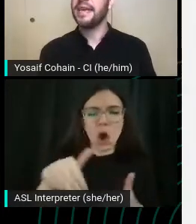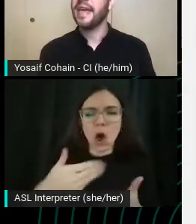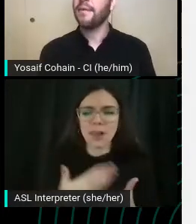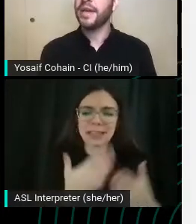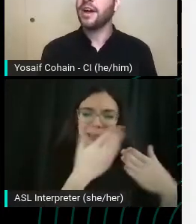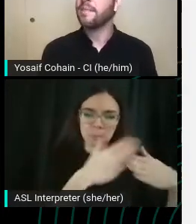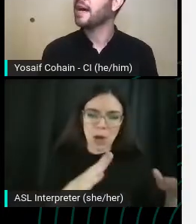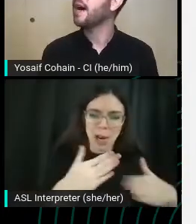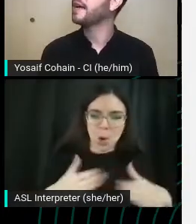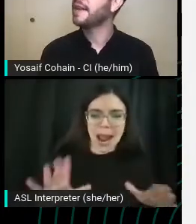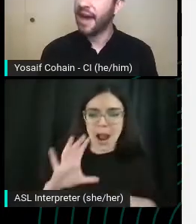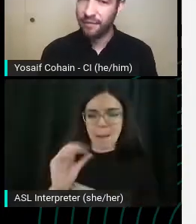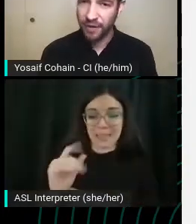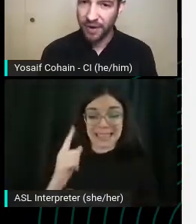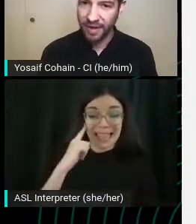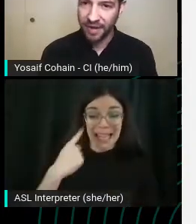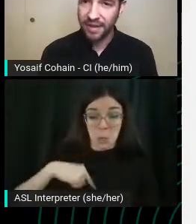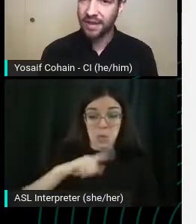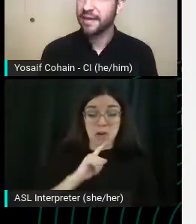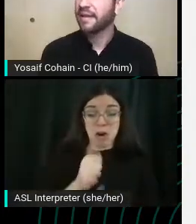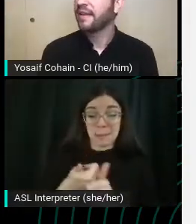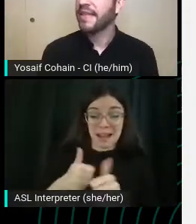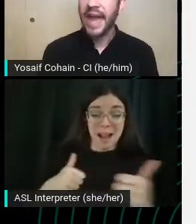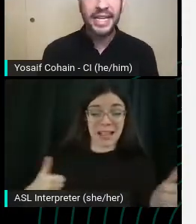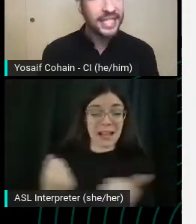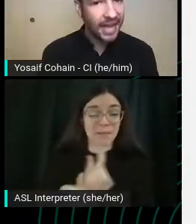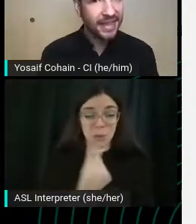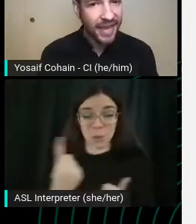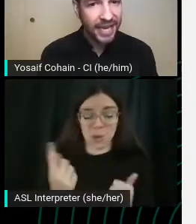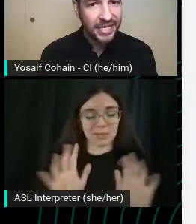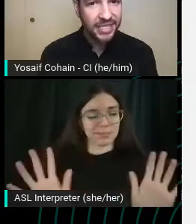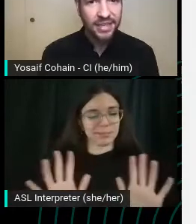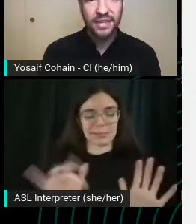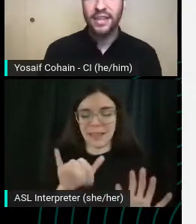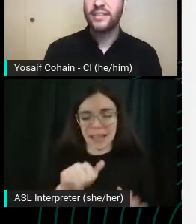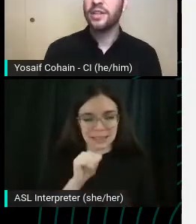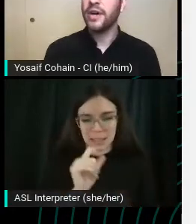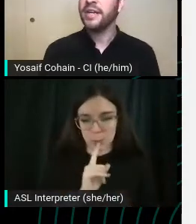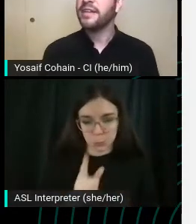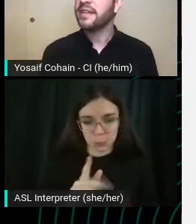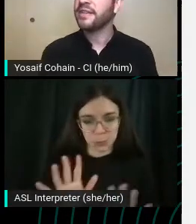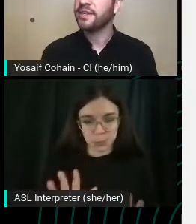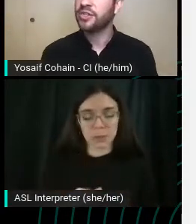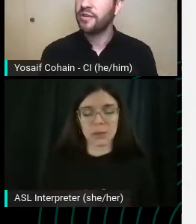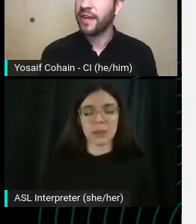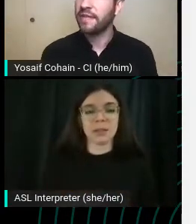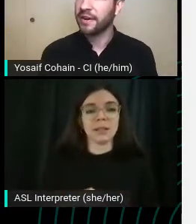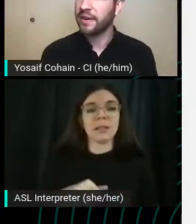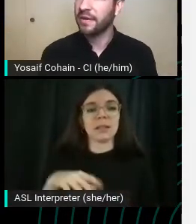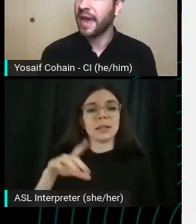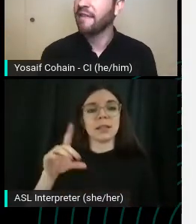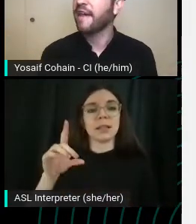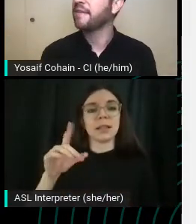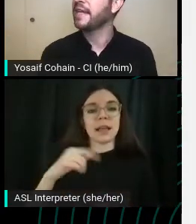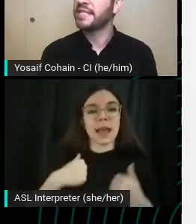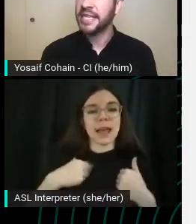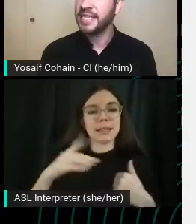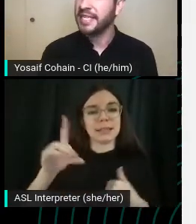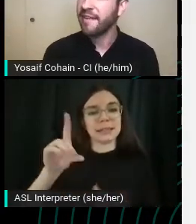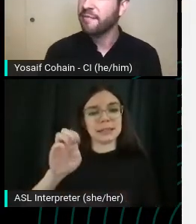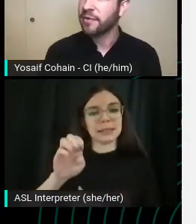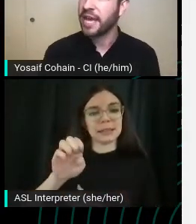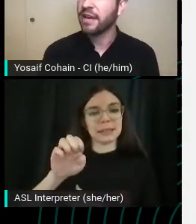and think that we are behind everyone. That is not the case. Deloitte conducted a survey of their own and found